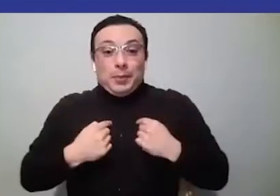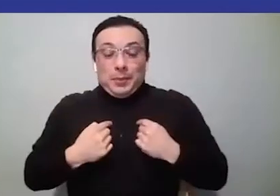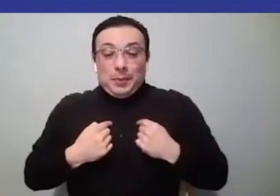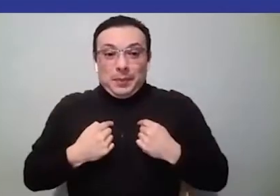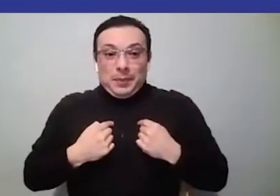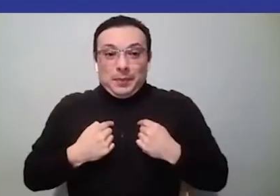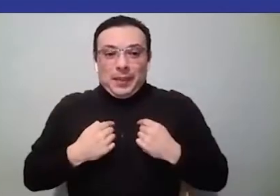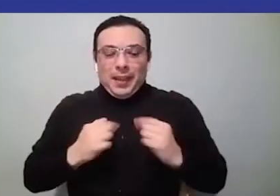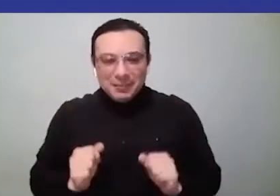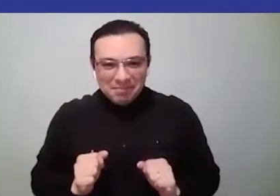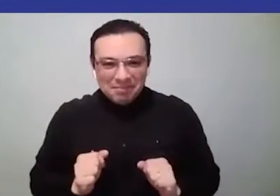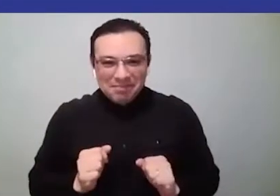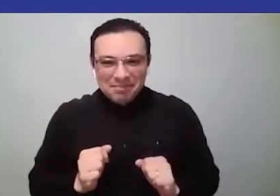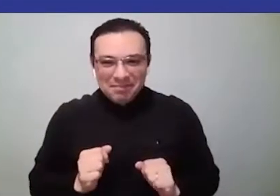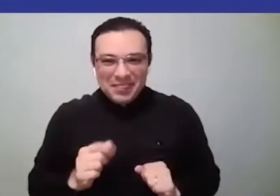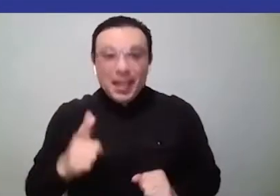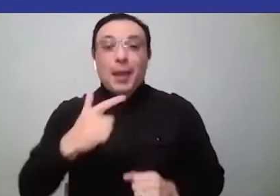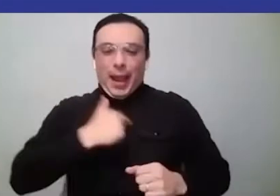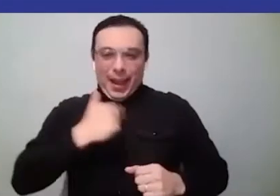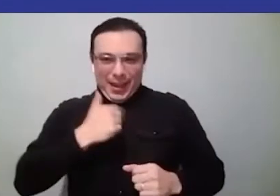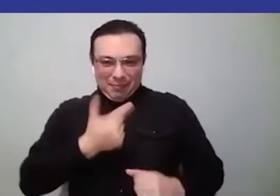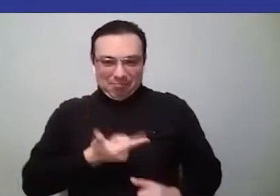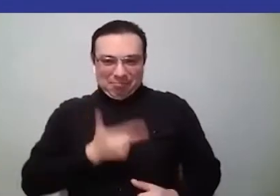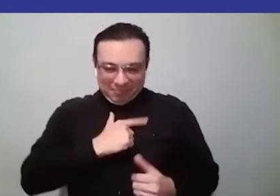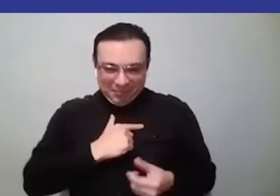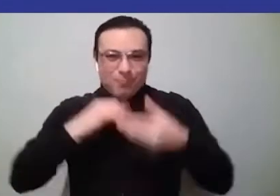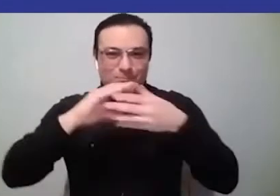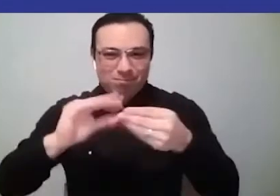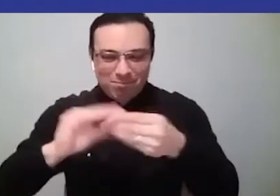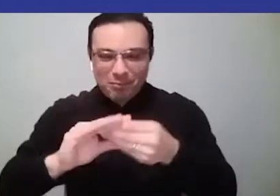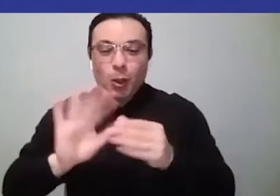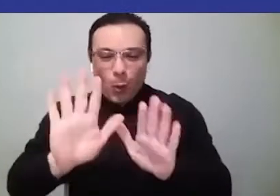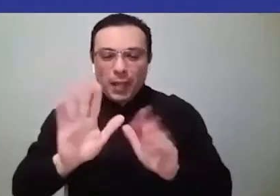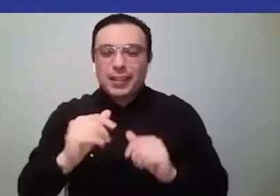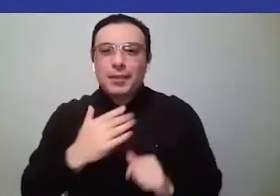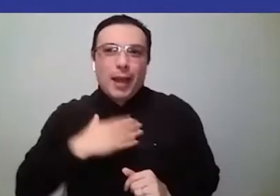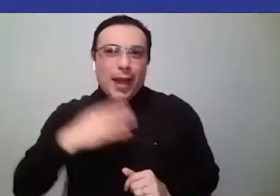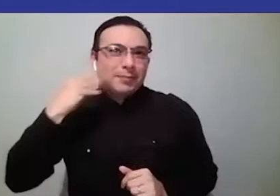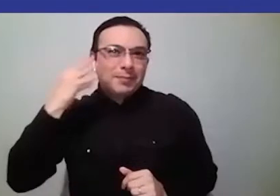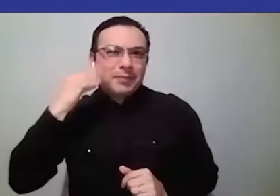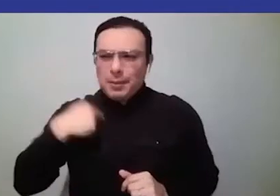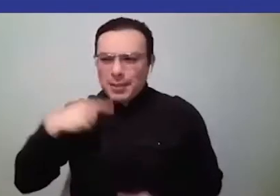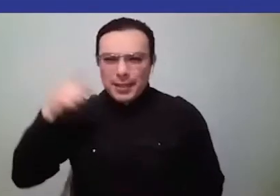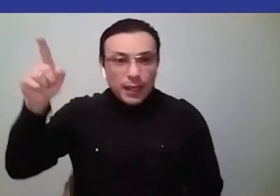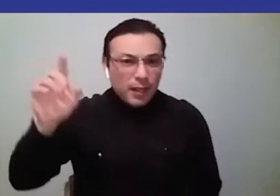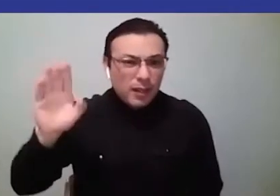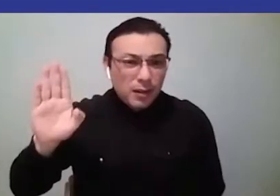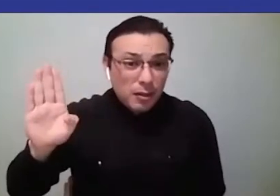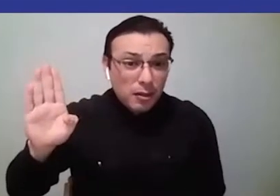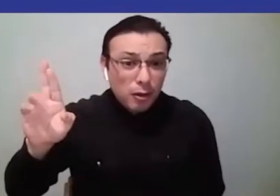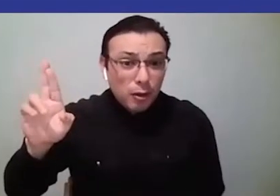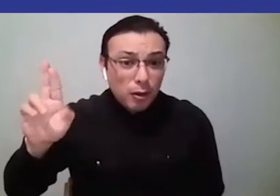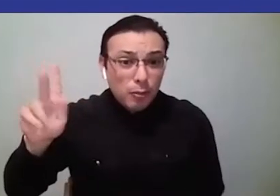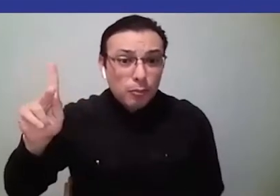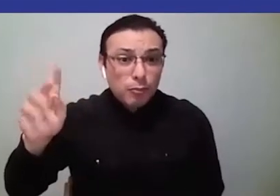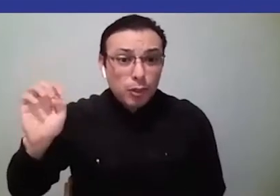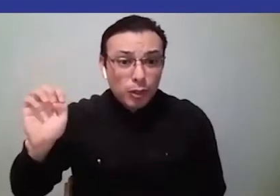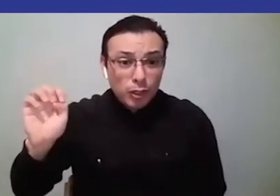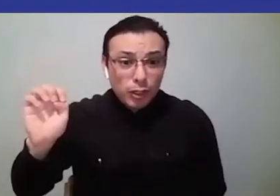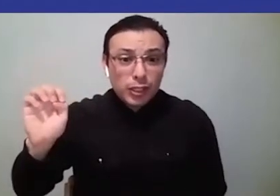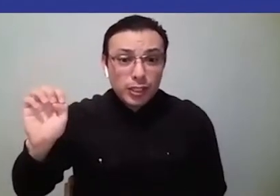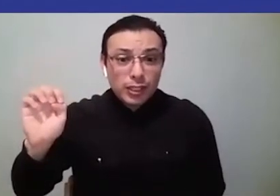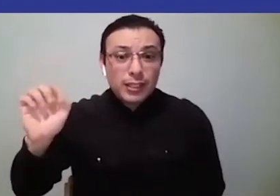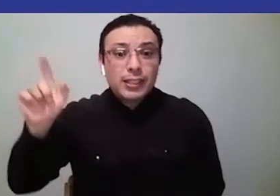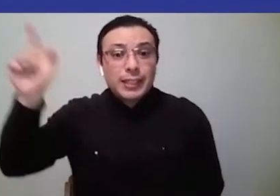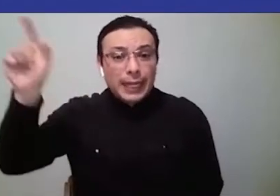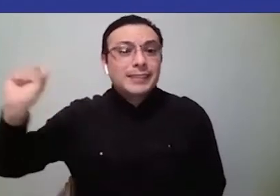what I'm going to share starts with being at the, I think it was the Burke Museum on Duwamish land in what is called Seattle, with